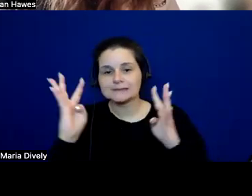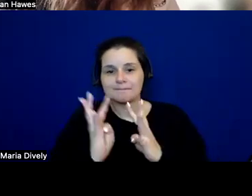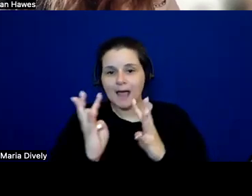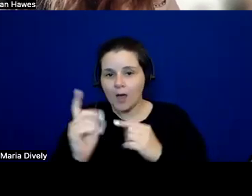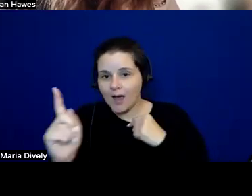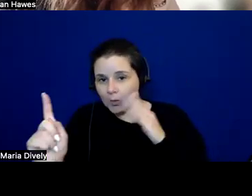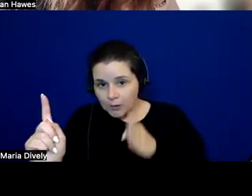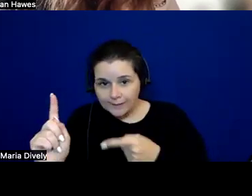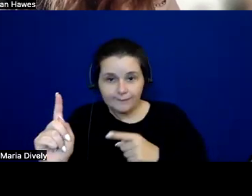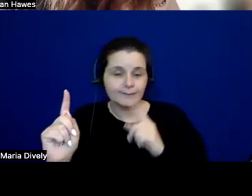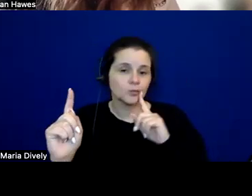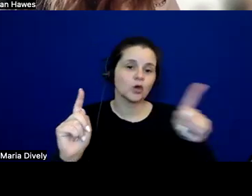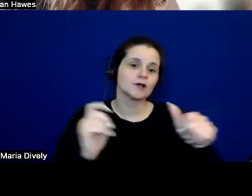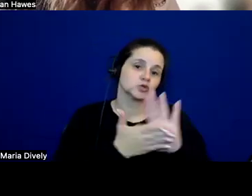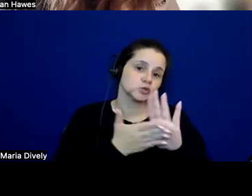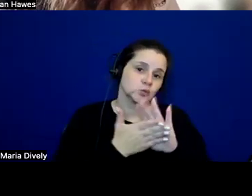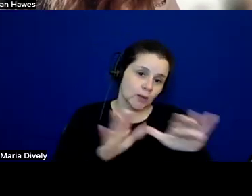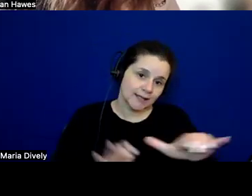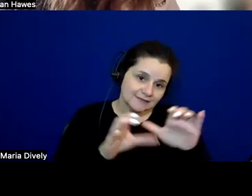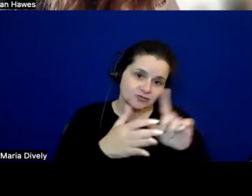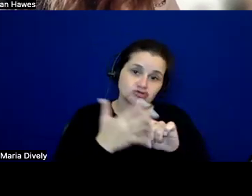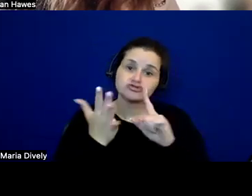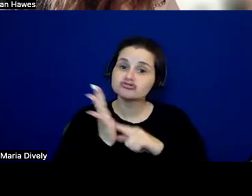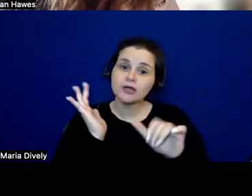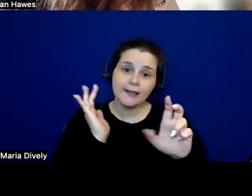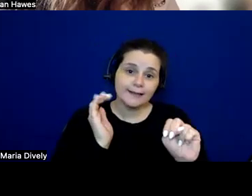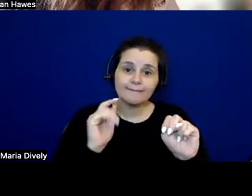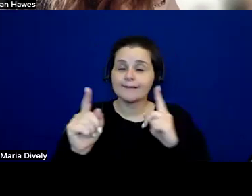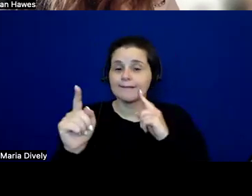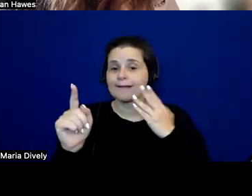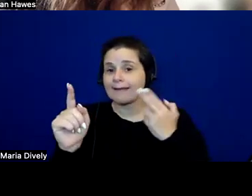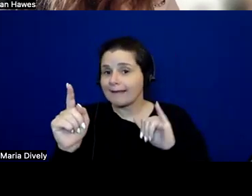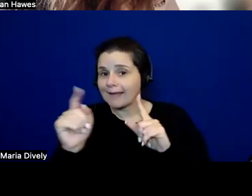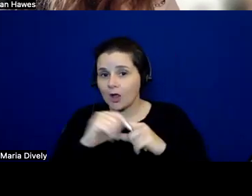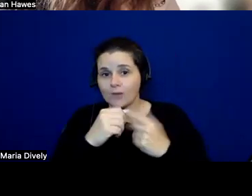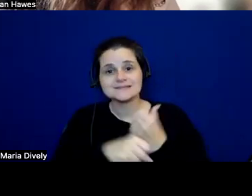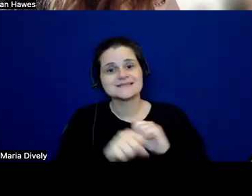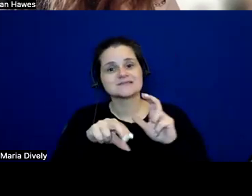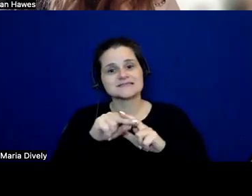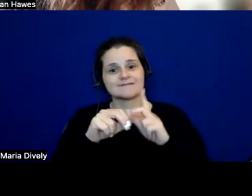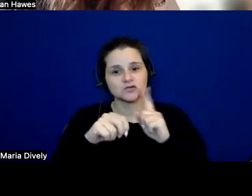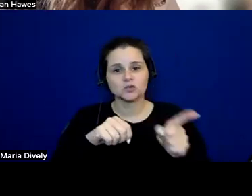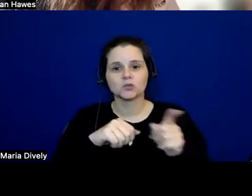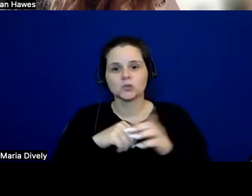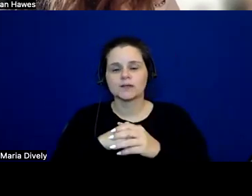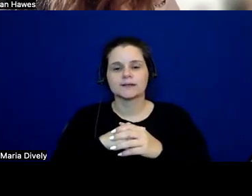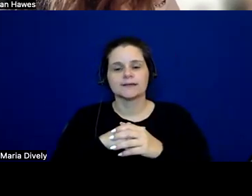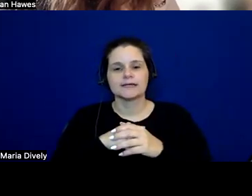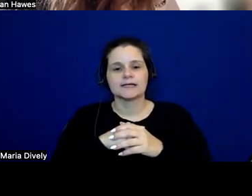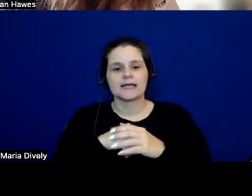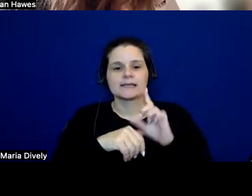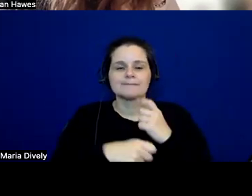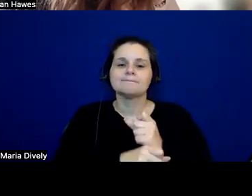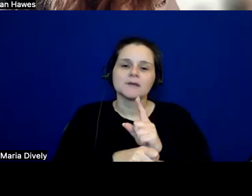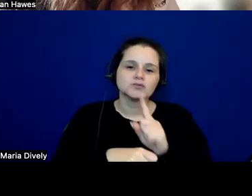up? Will you be going to the school activity? Just checking in. Hey, I'll save a seat for you. I think just making